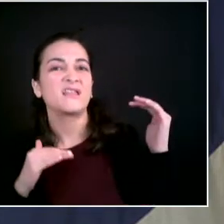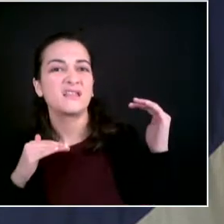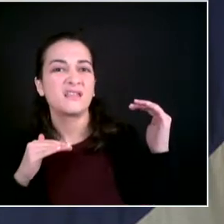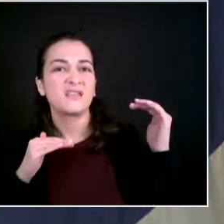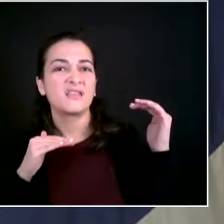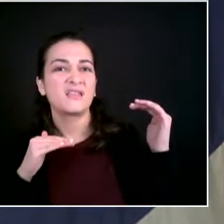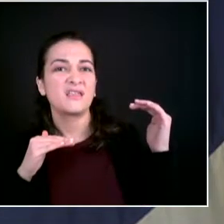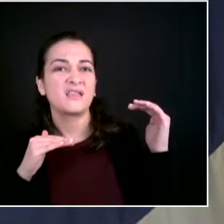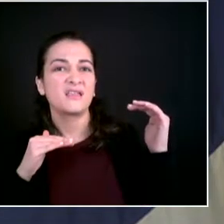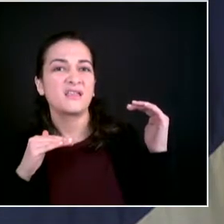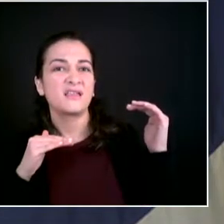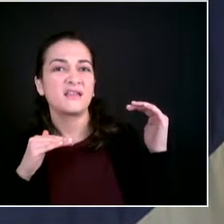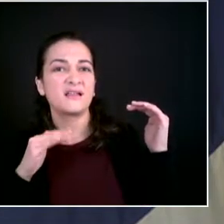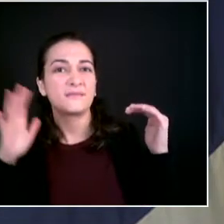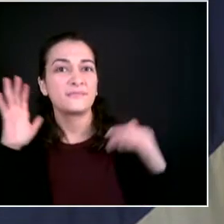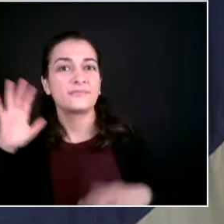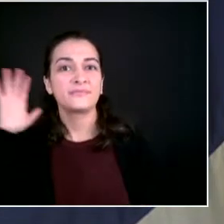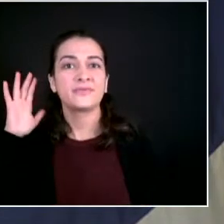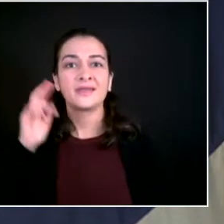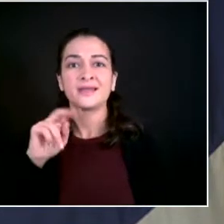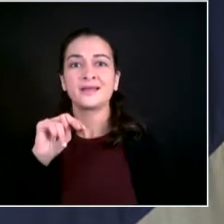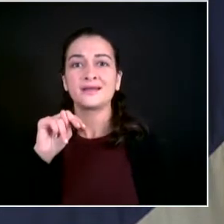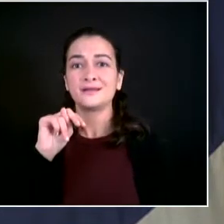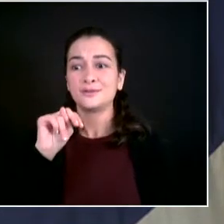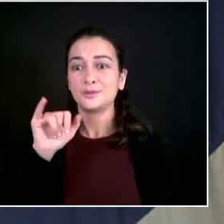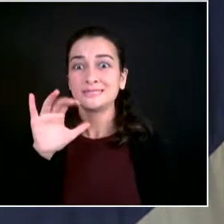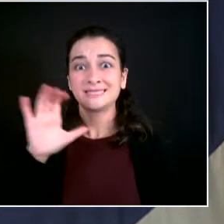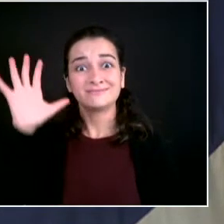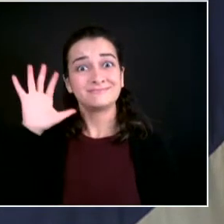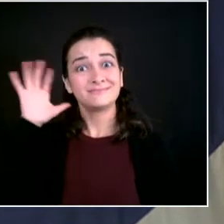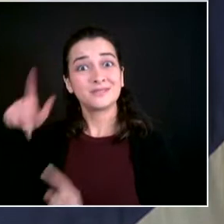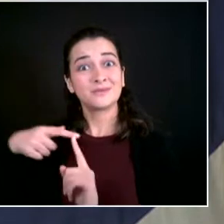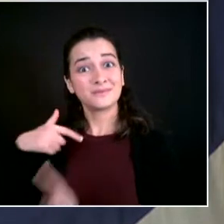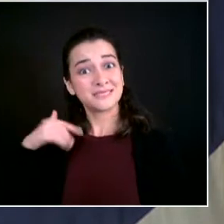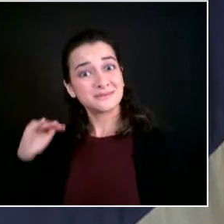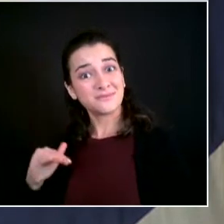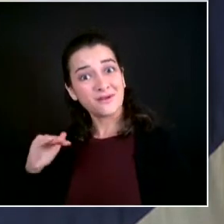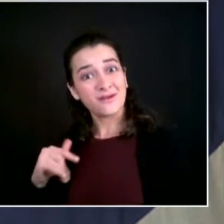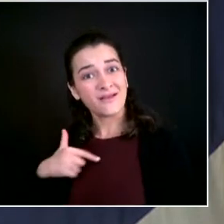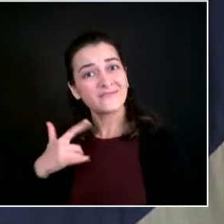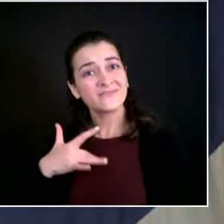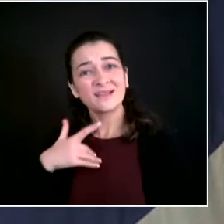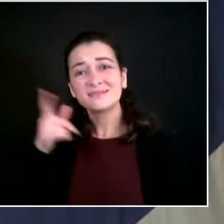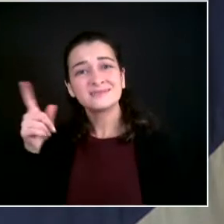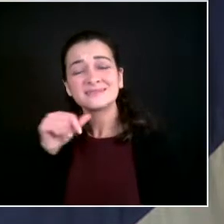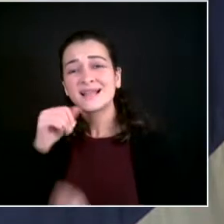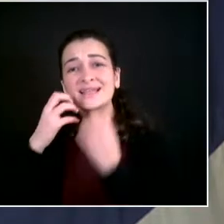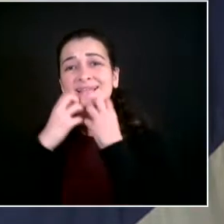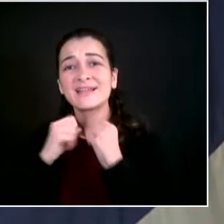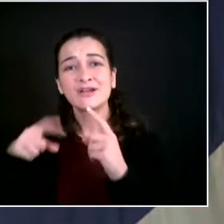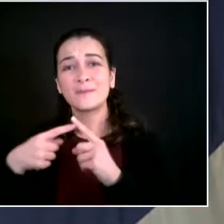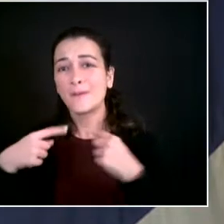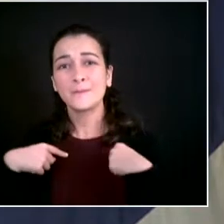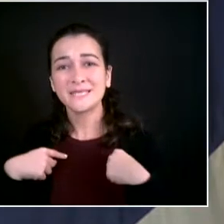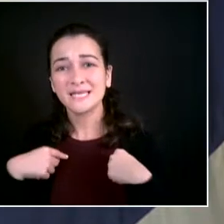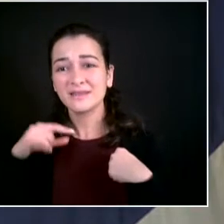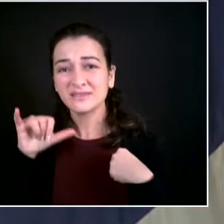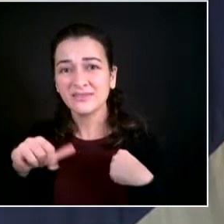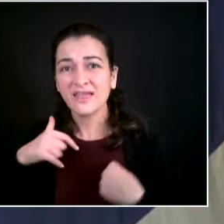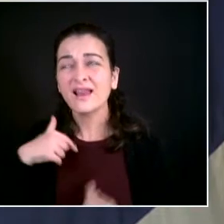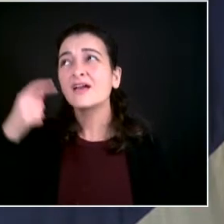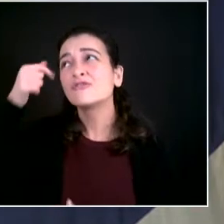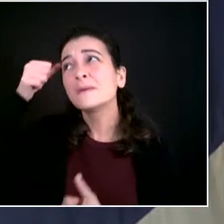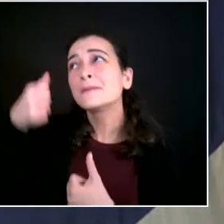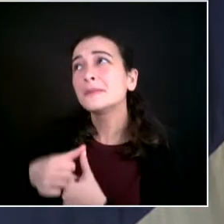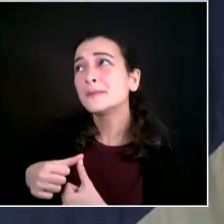you because I am you. And that is why you can trust me to keep moving this city forward. This